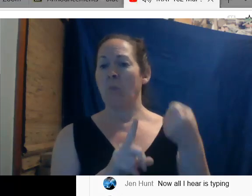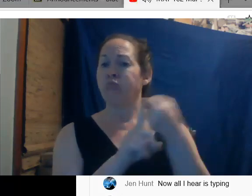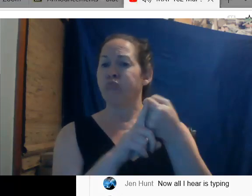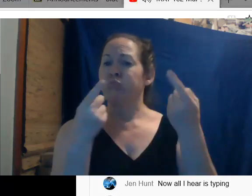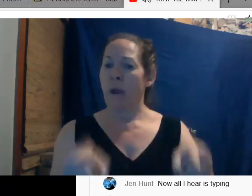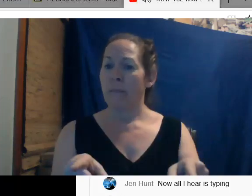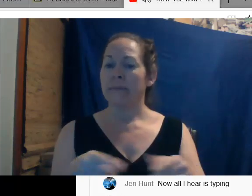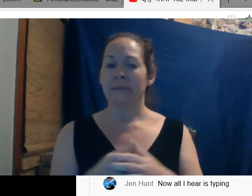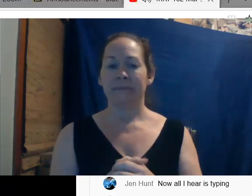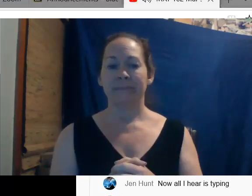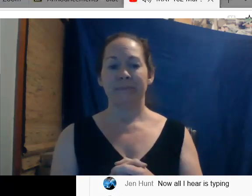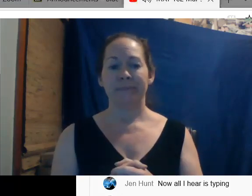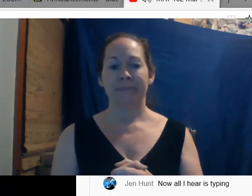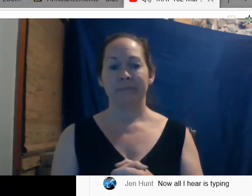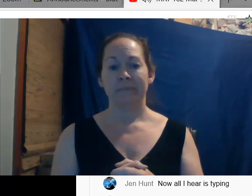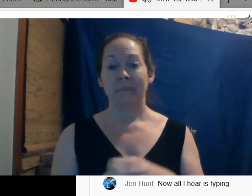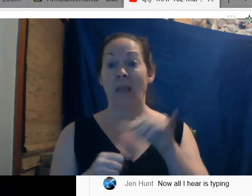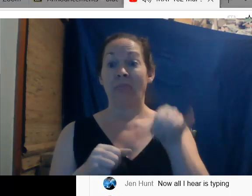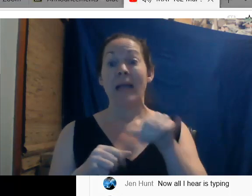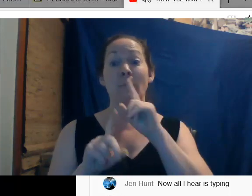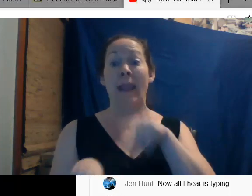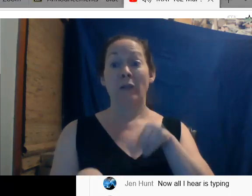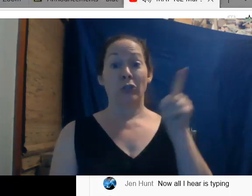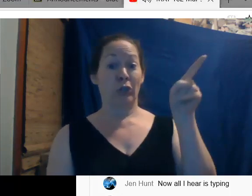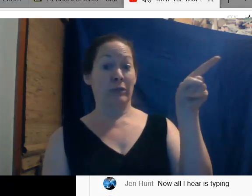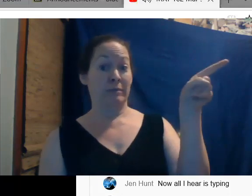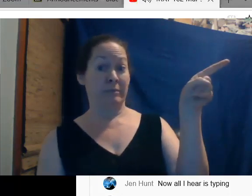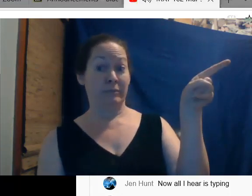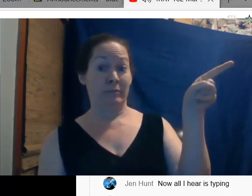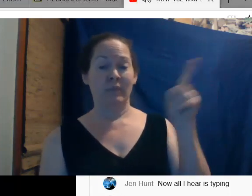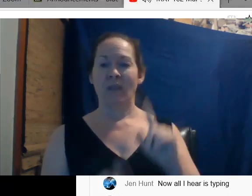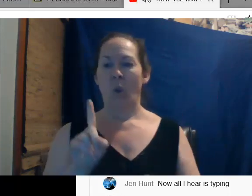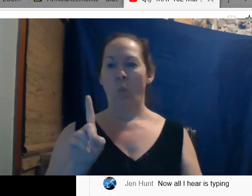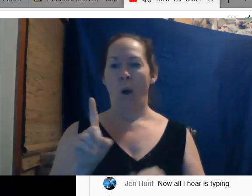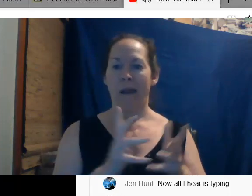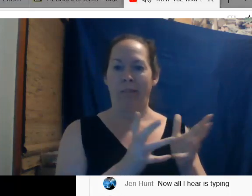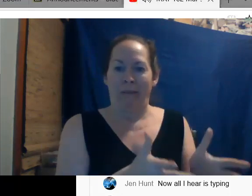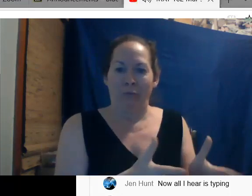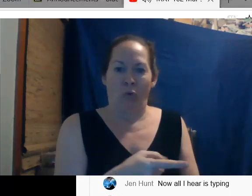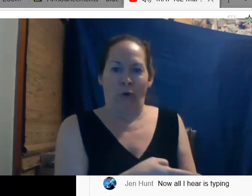saying underneath it all, I can say this is my answer with a remainder of 1. And remainders,